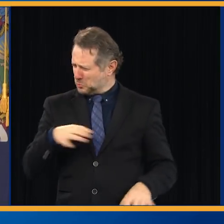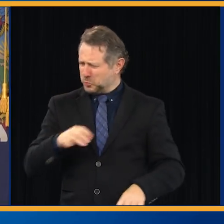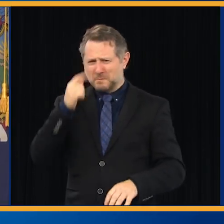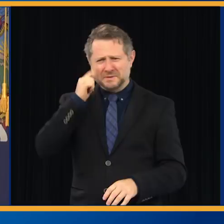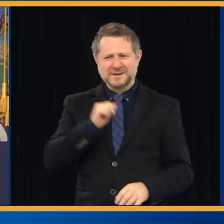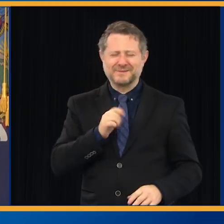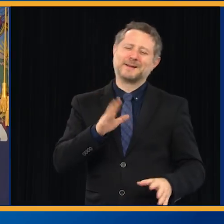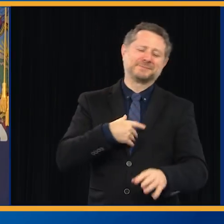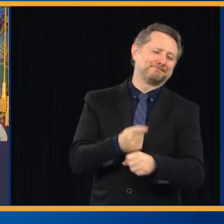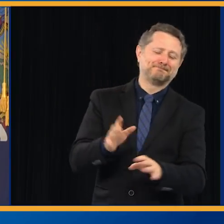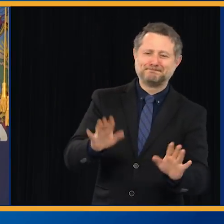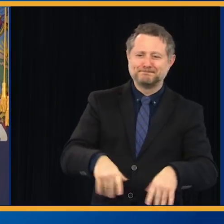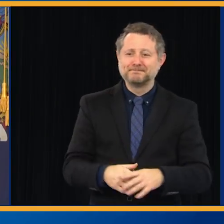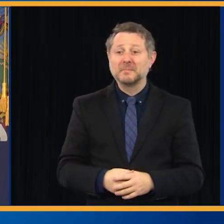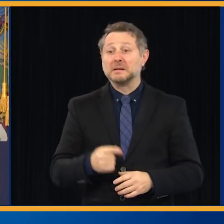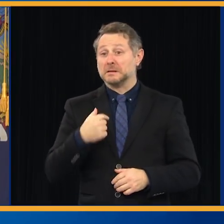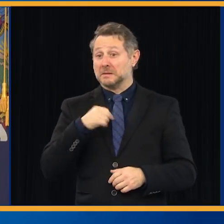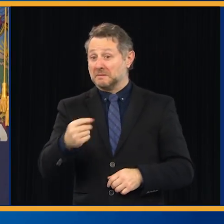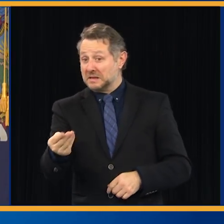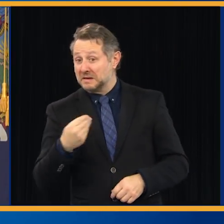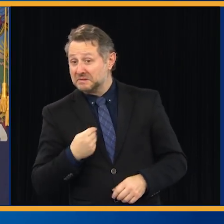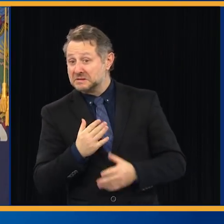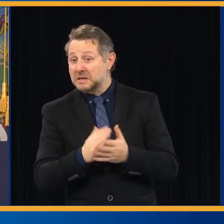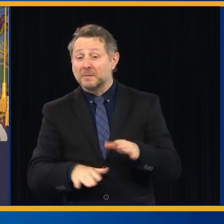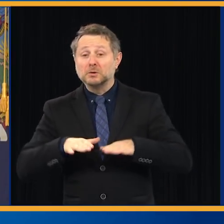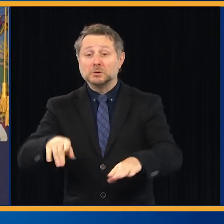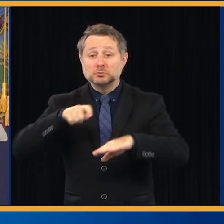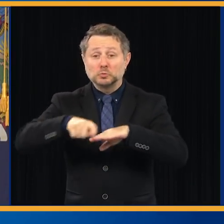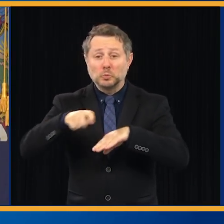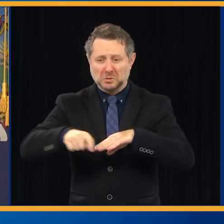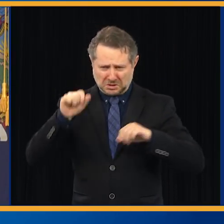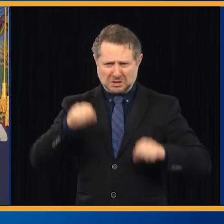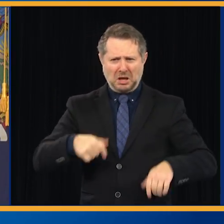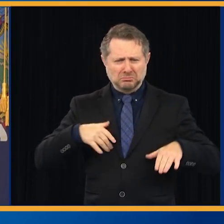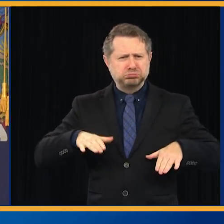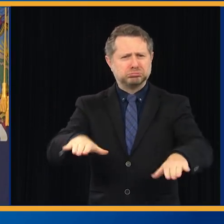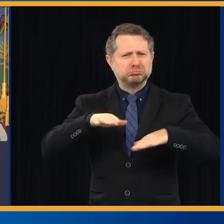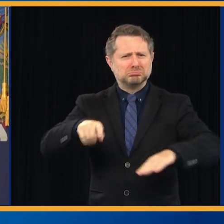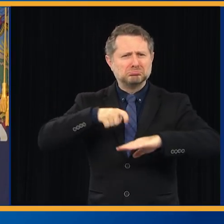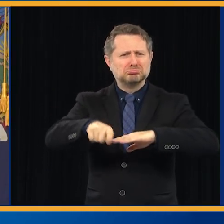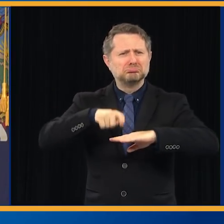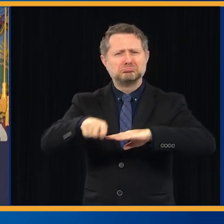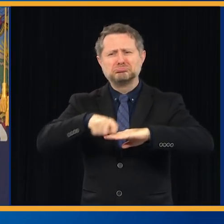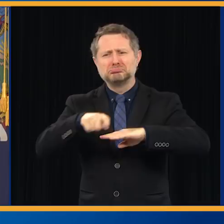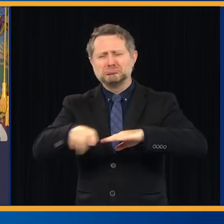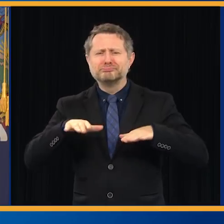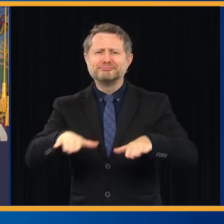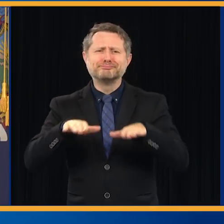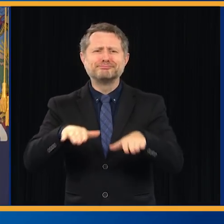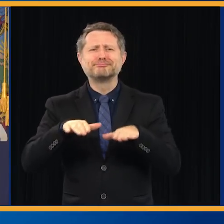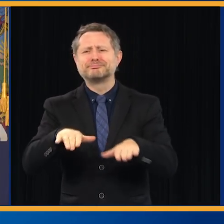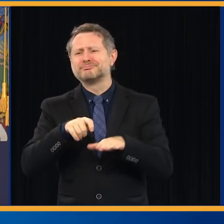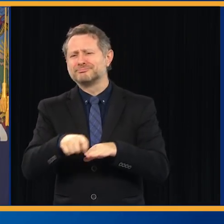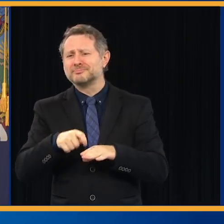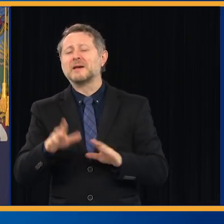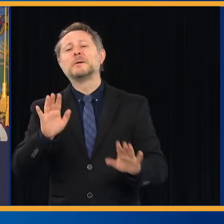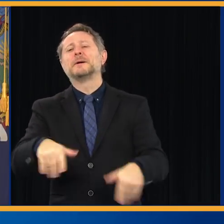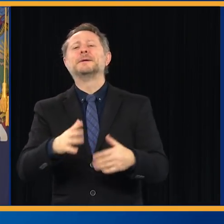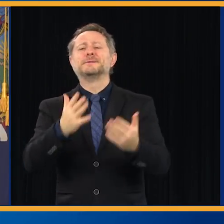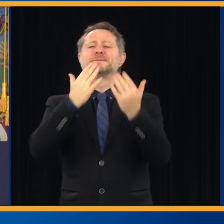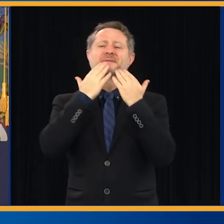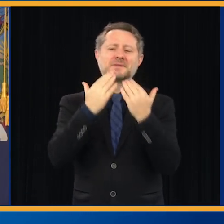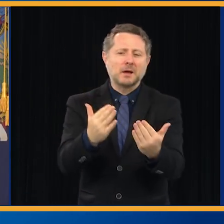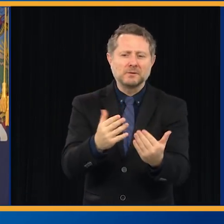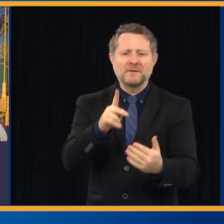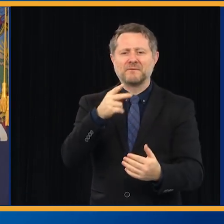now. Give us some sewing machines. I think we can actually contribute. So thank you very much, Phil. God